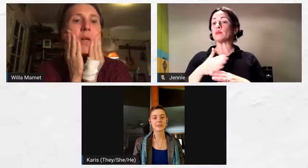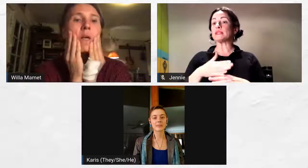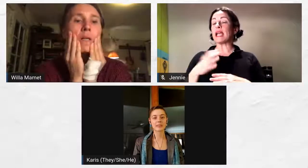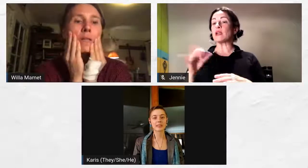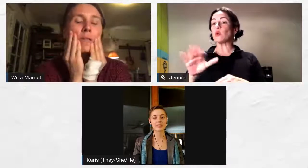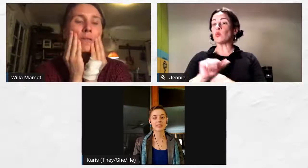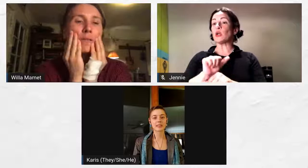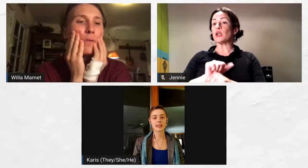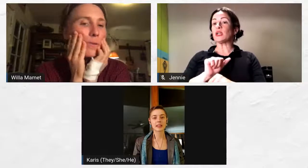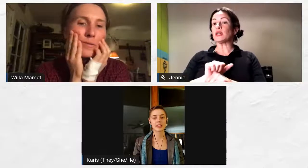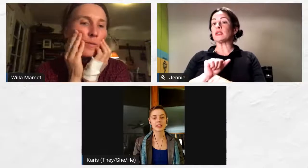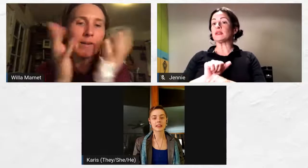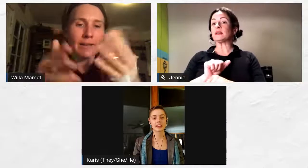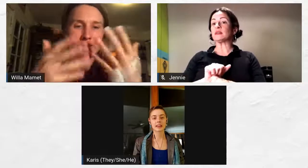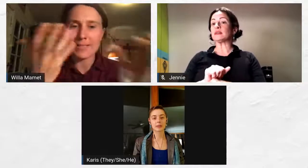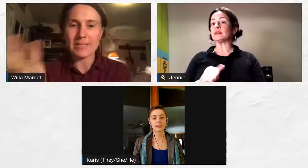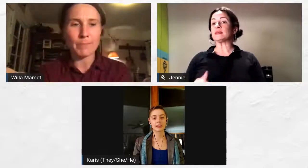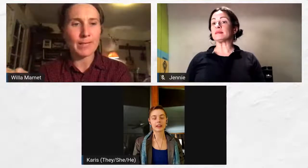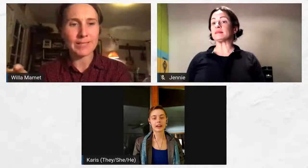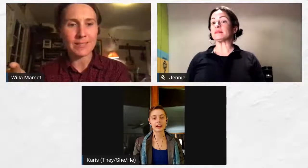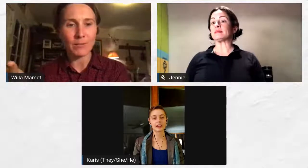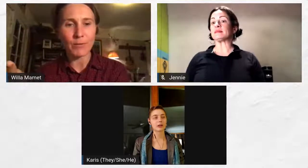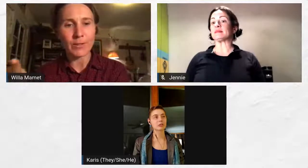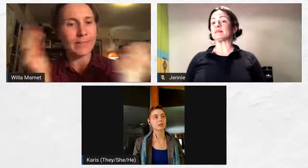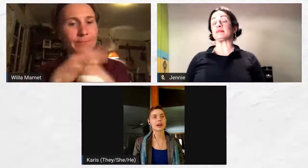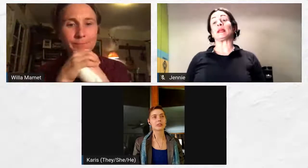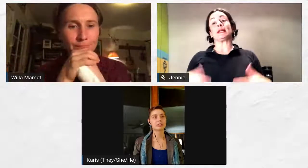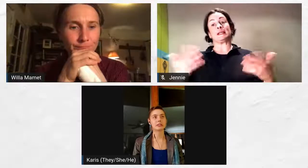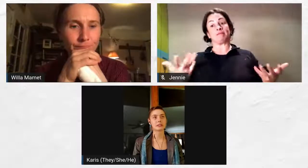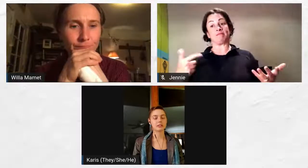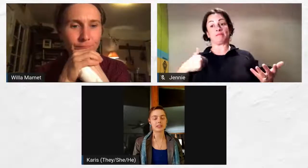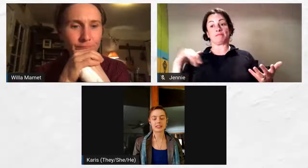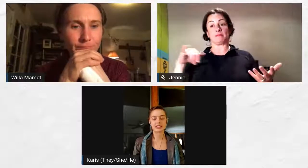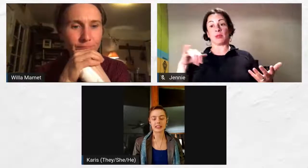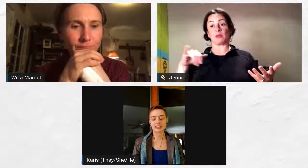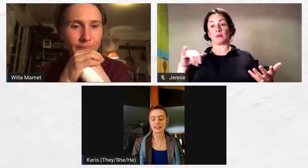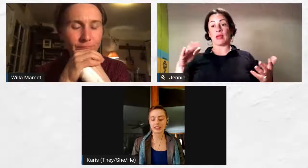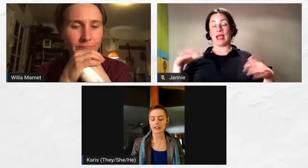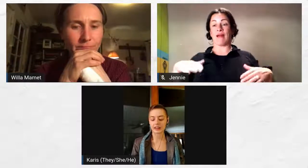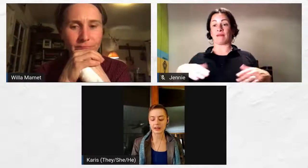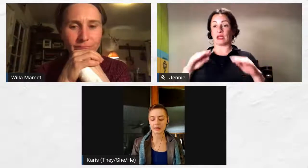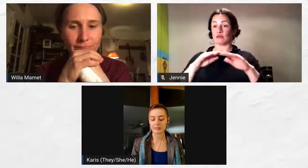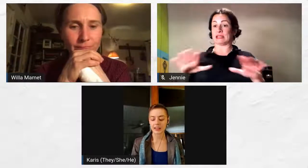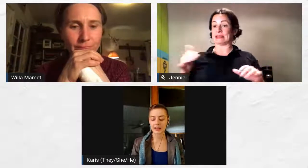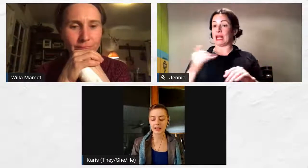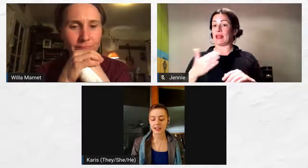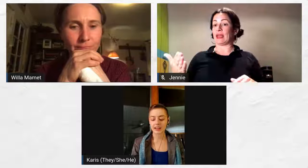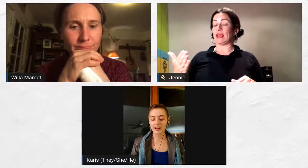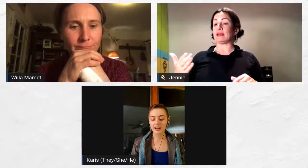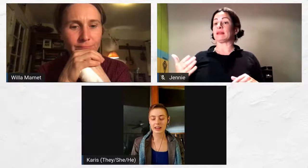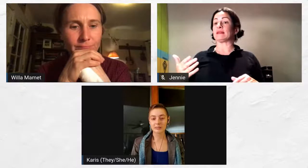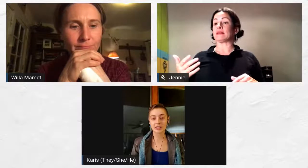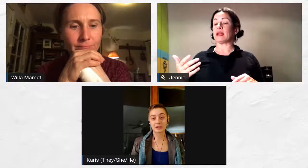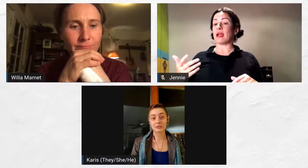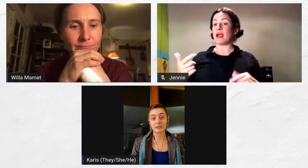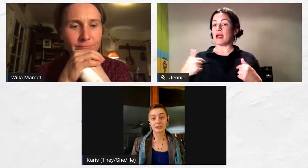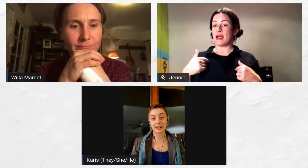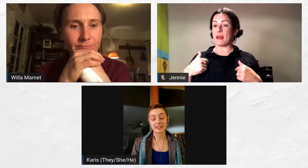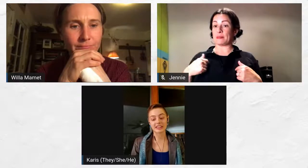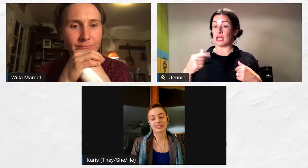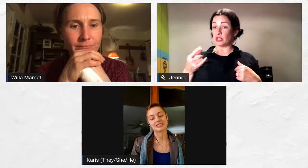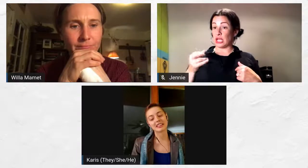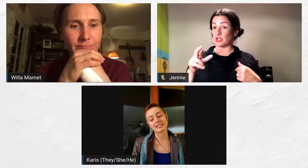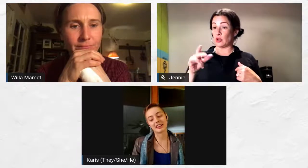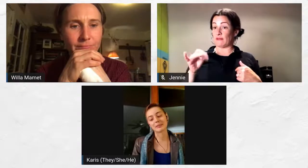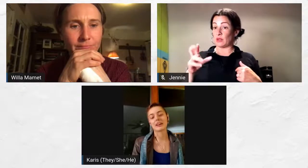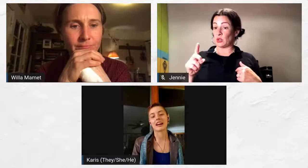work. Yeah, well, I also haven't released anything yet. I'm gender fluid